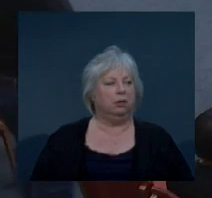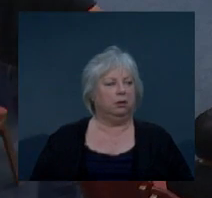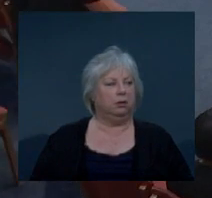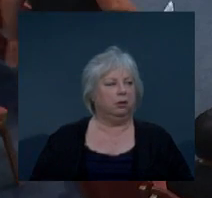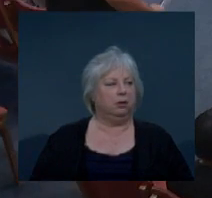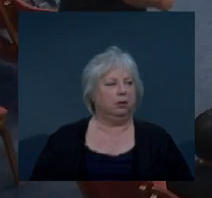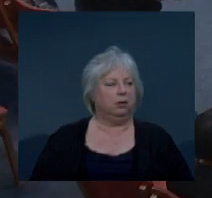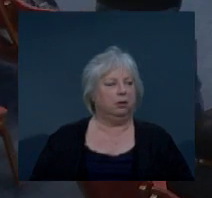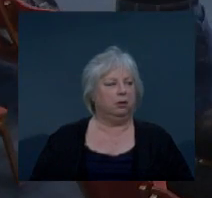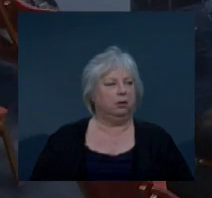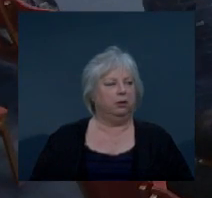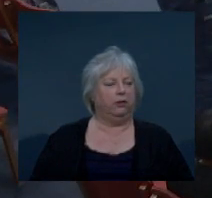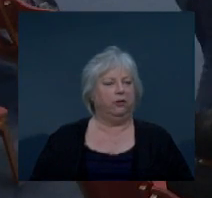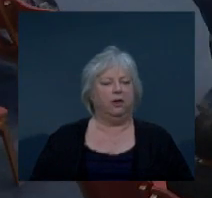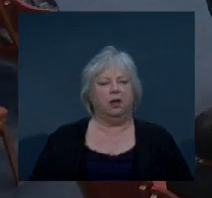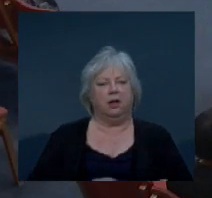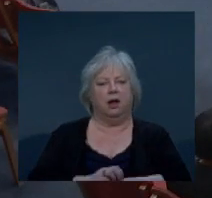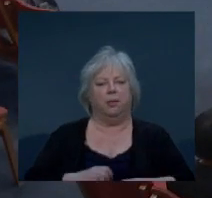Just want to get through them.